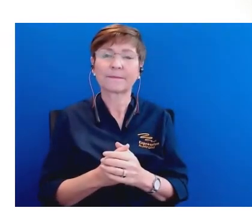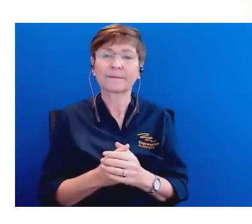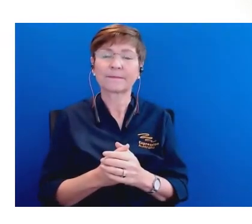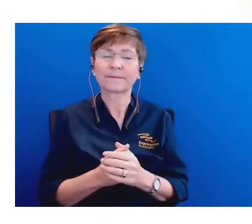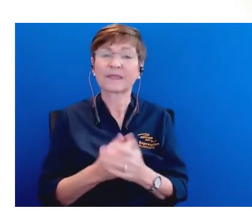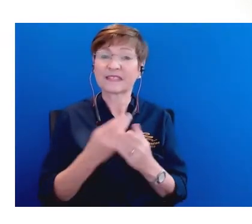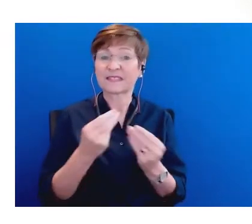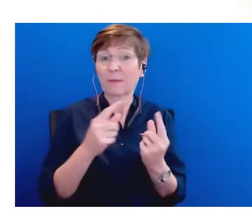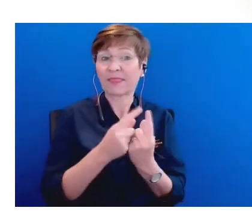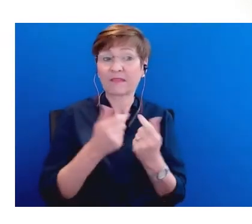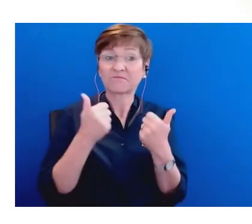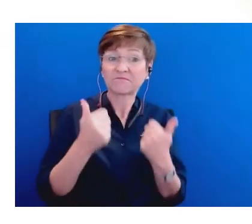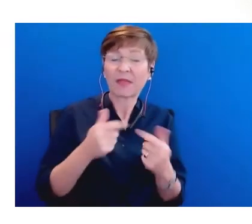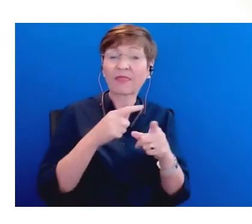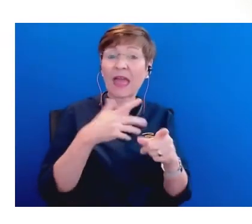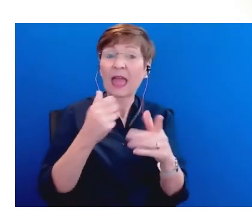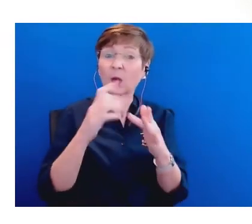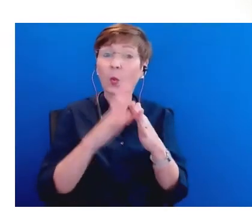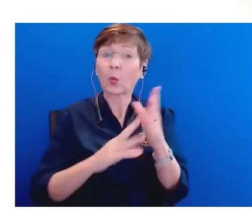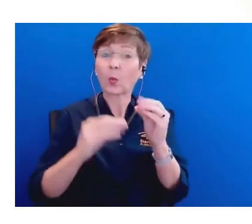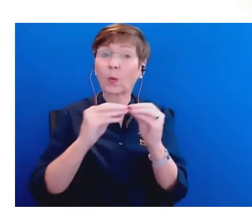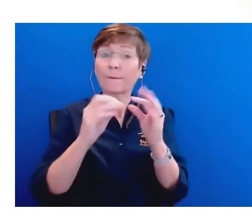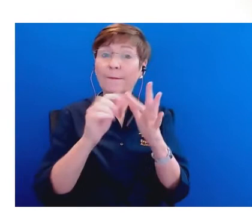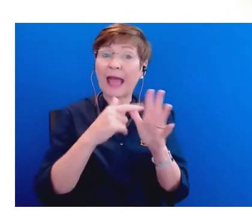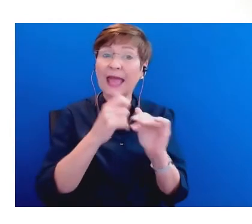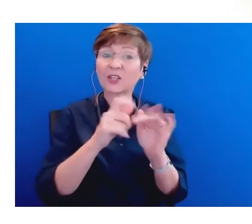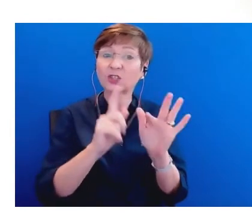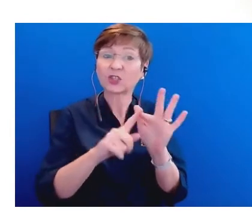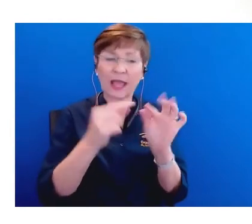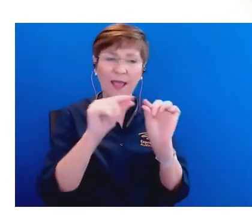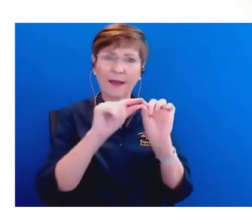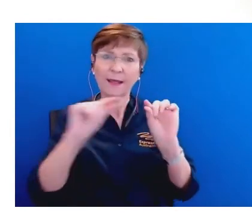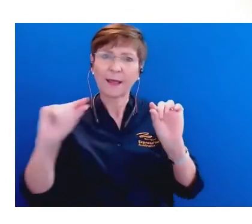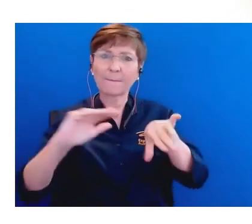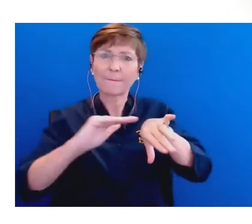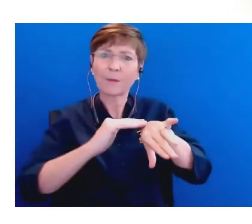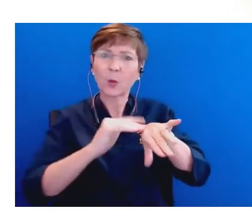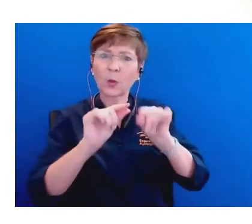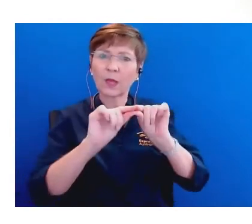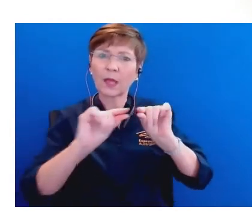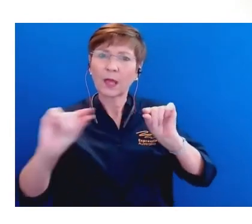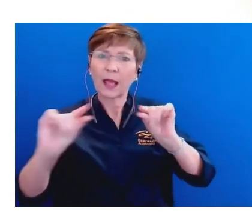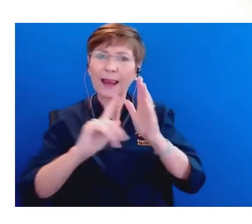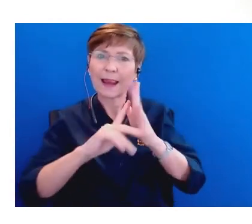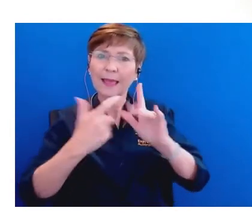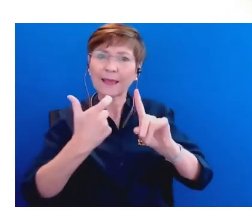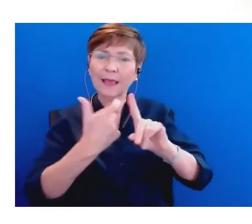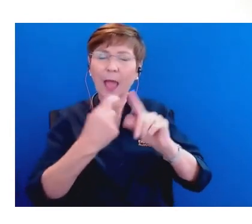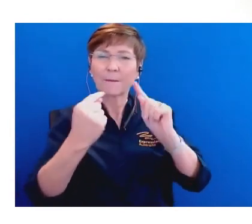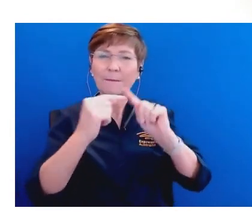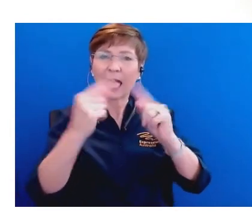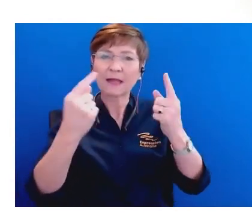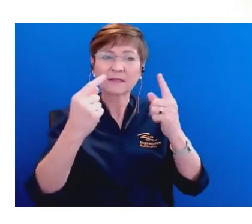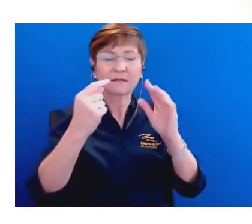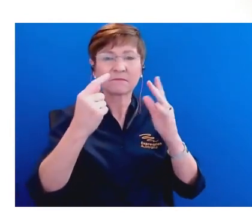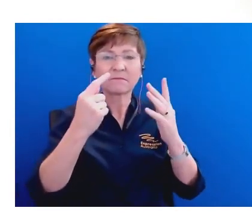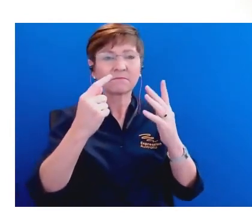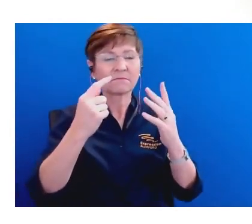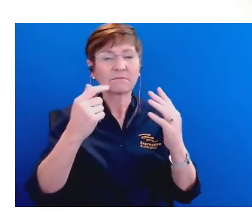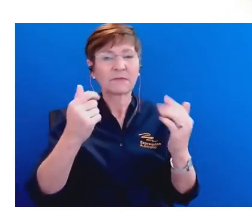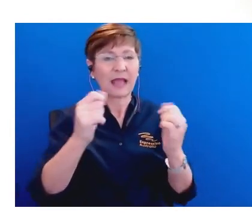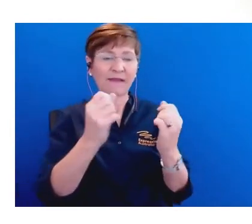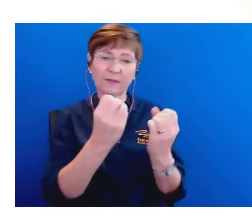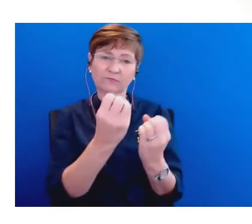web pages that had clearly marked links, that had lots of white space and text in high contrast